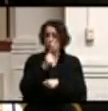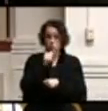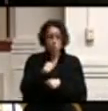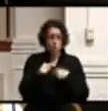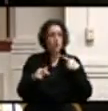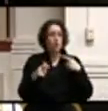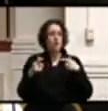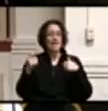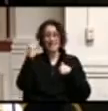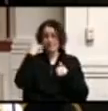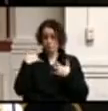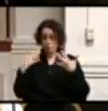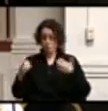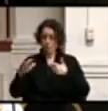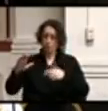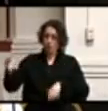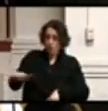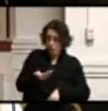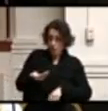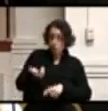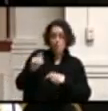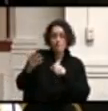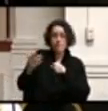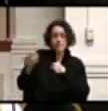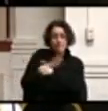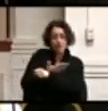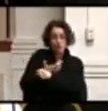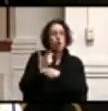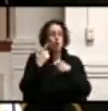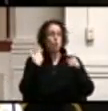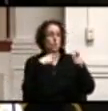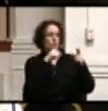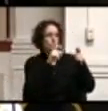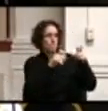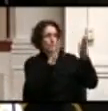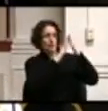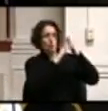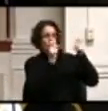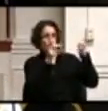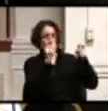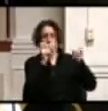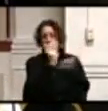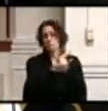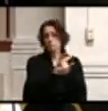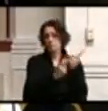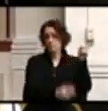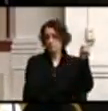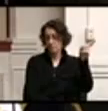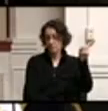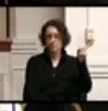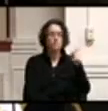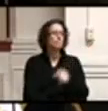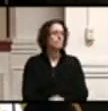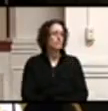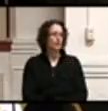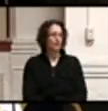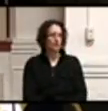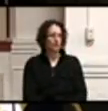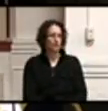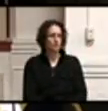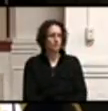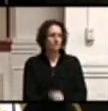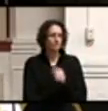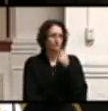there are built-in clauses. Some concerns that I would have personally is that we only have opportunities to send officers and